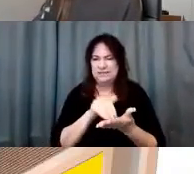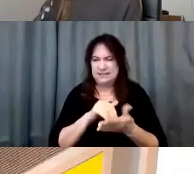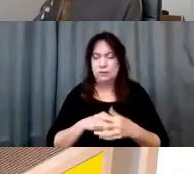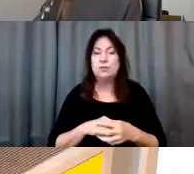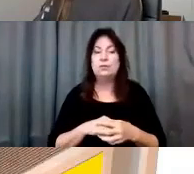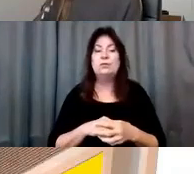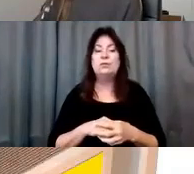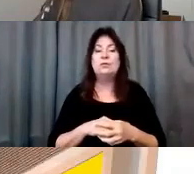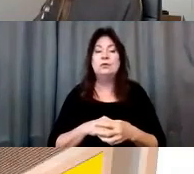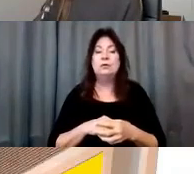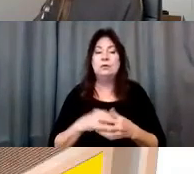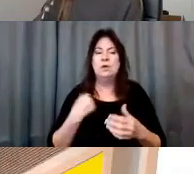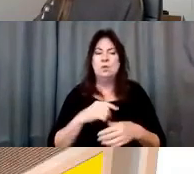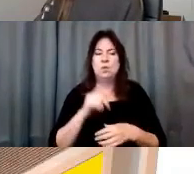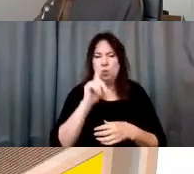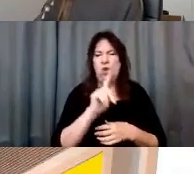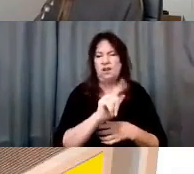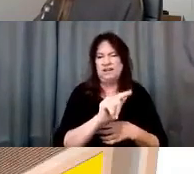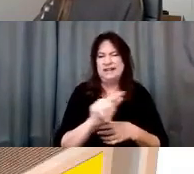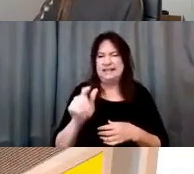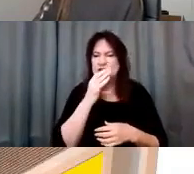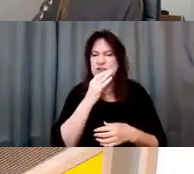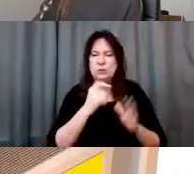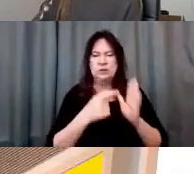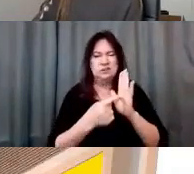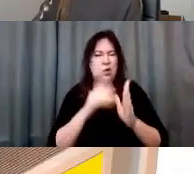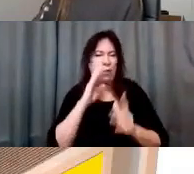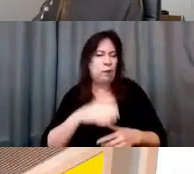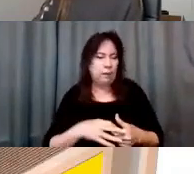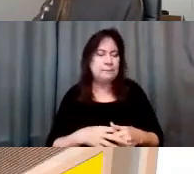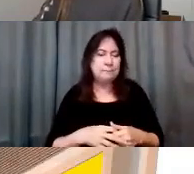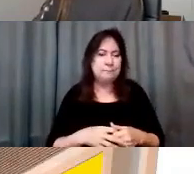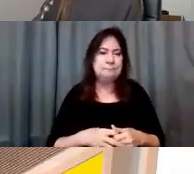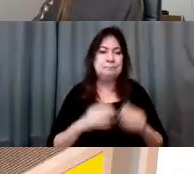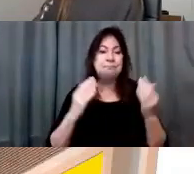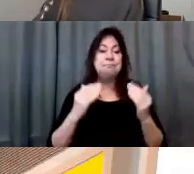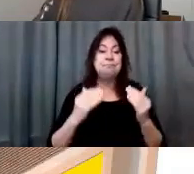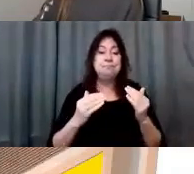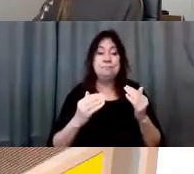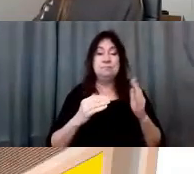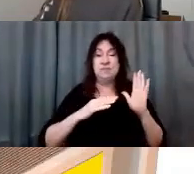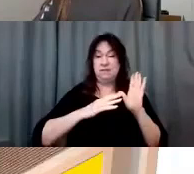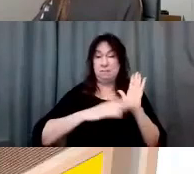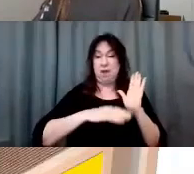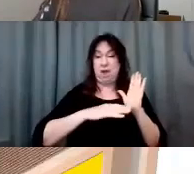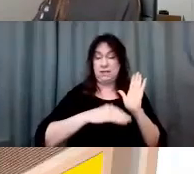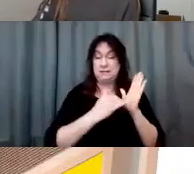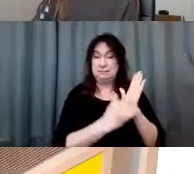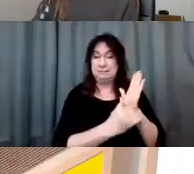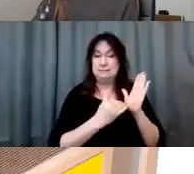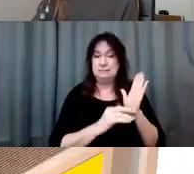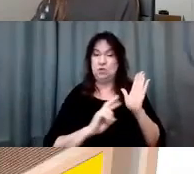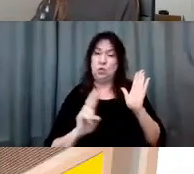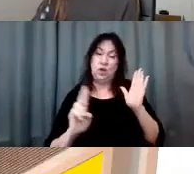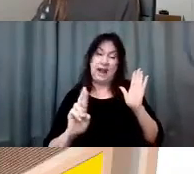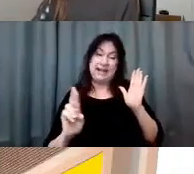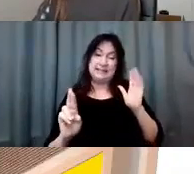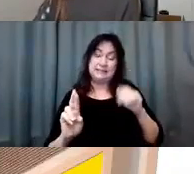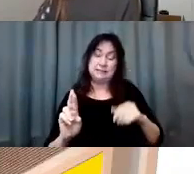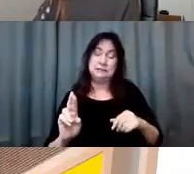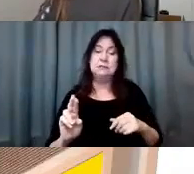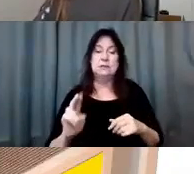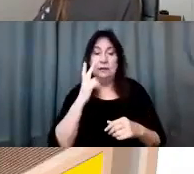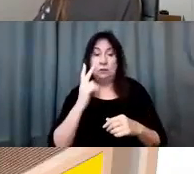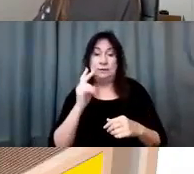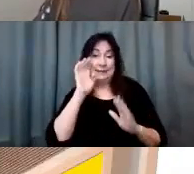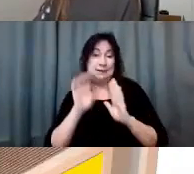will click into one of these in just a moment. Staying in the bottom toolbar and moving over to the right-hand side, there's an